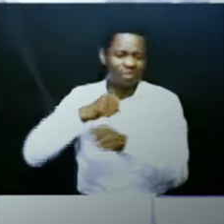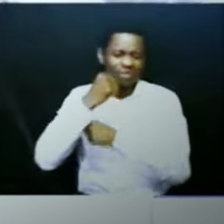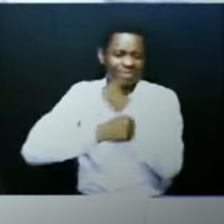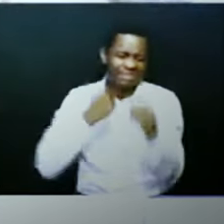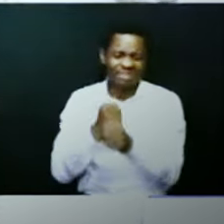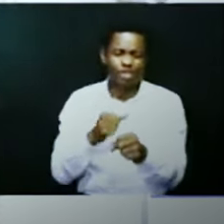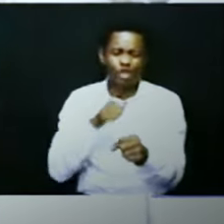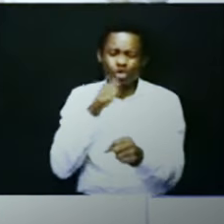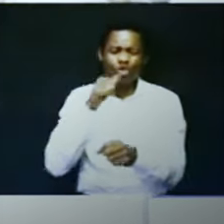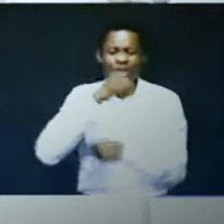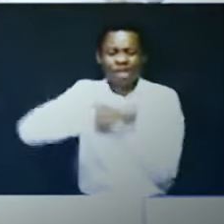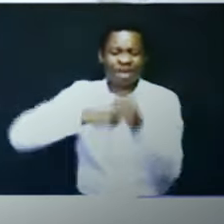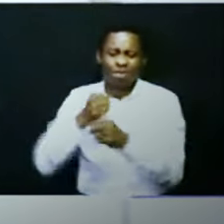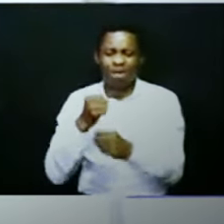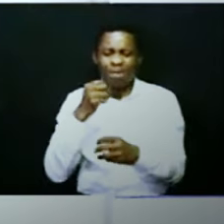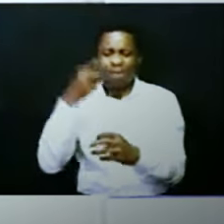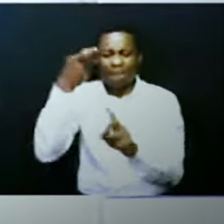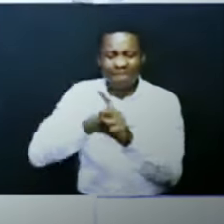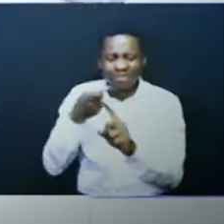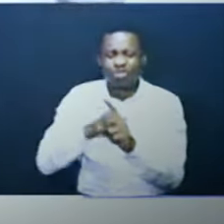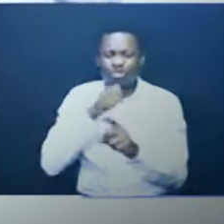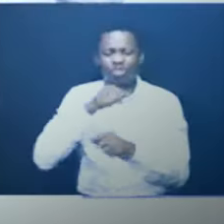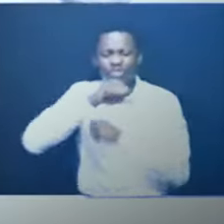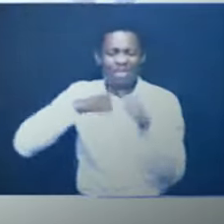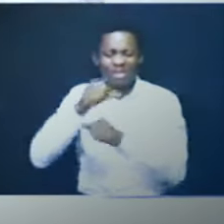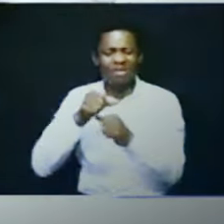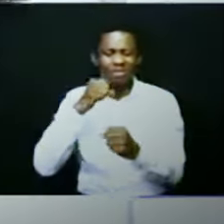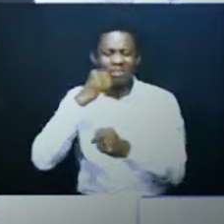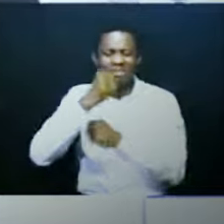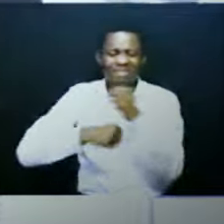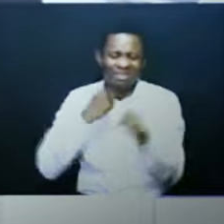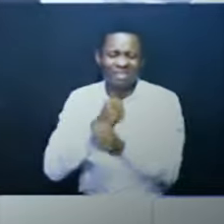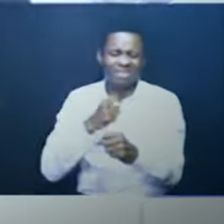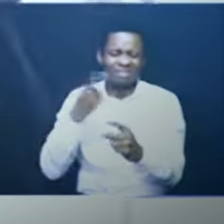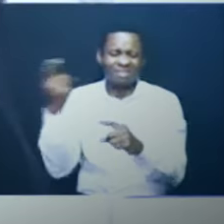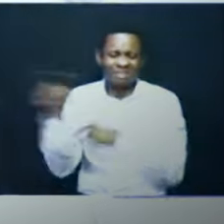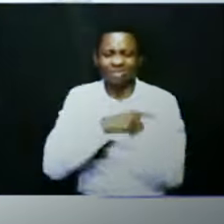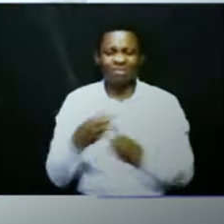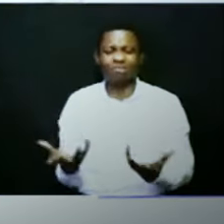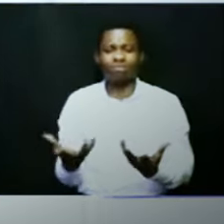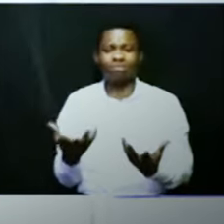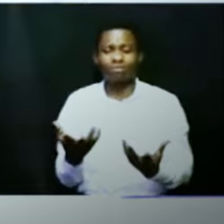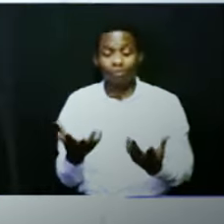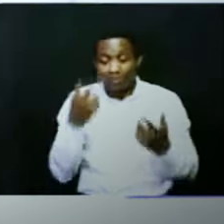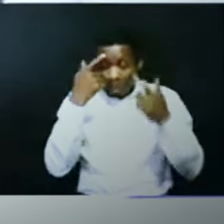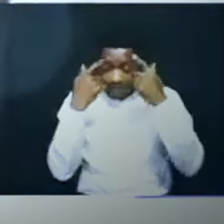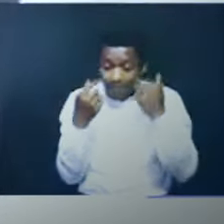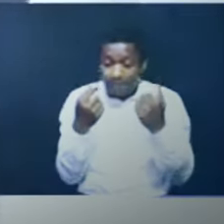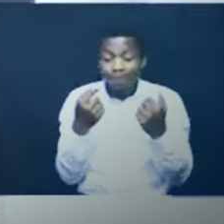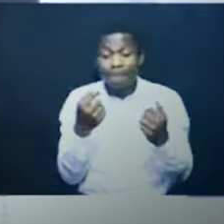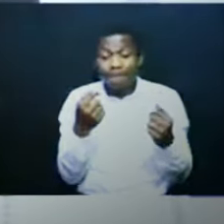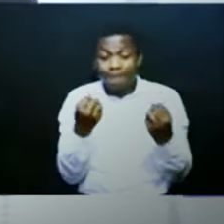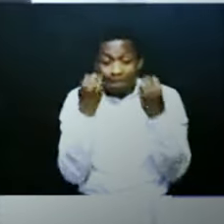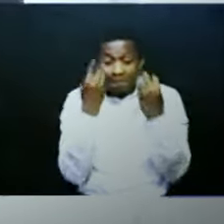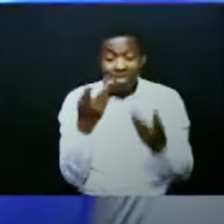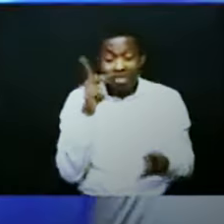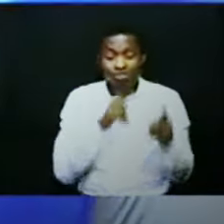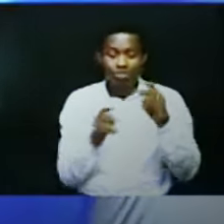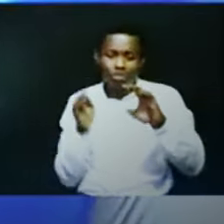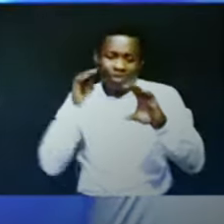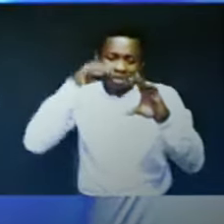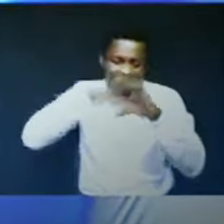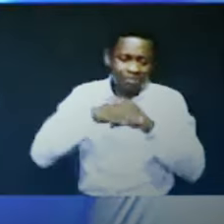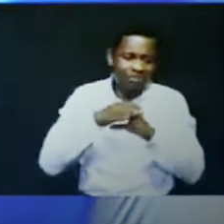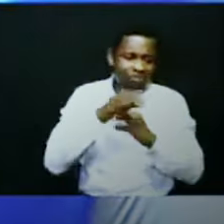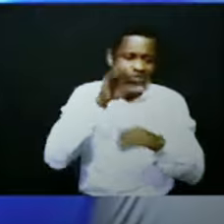your year. Na why do you want to hear penache say afibi ya odie afibi. So many went to church yesterday night hoping that 2023 will be